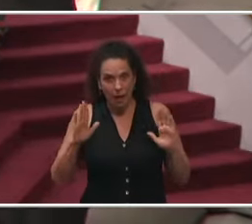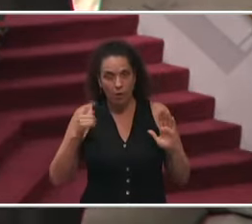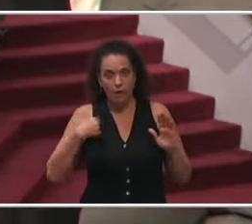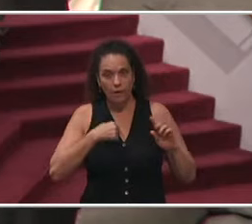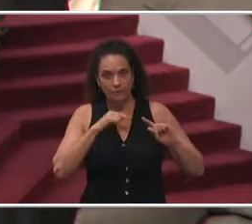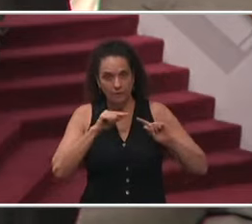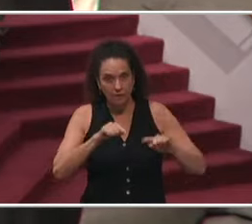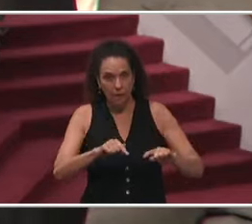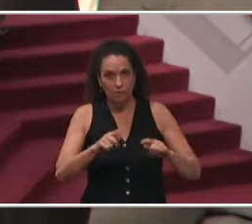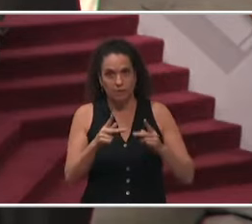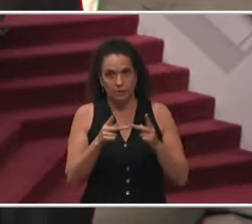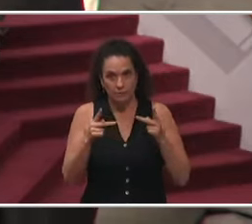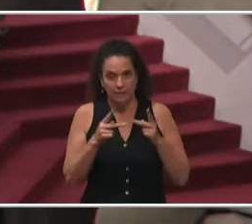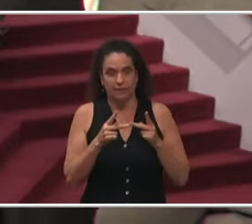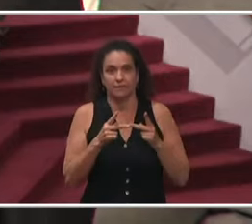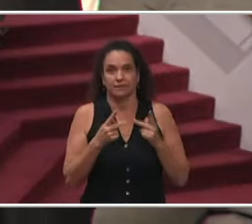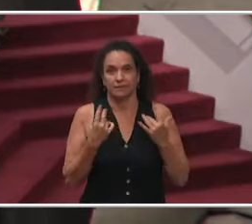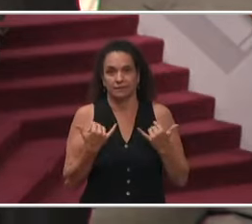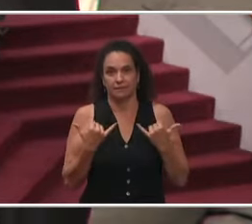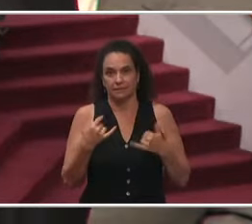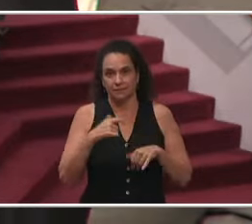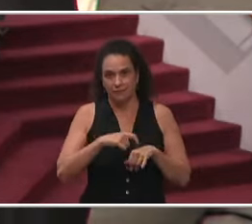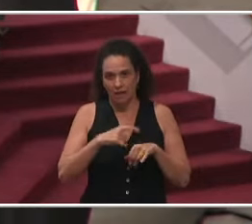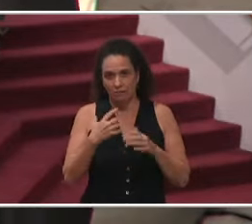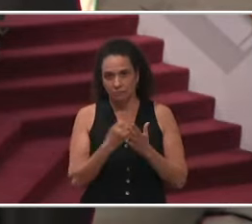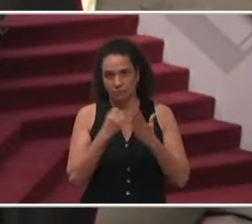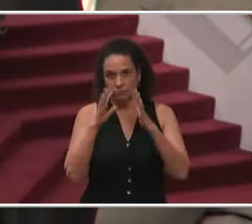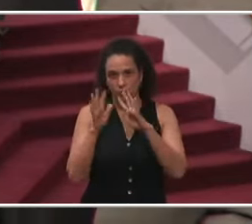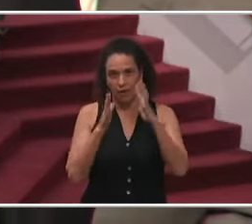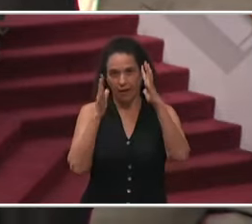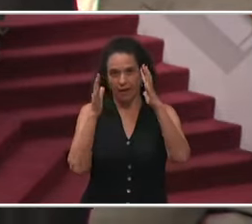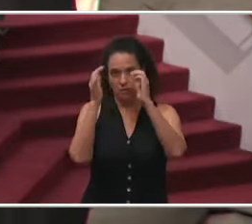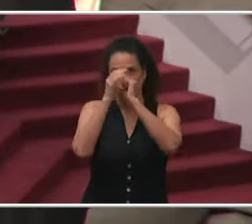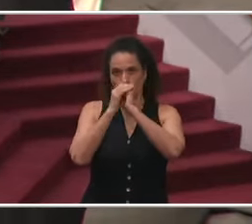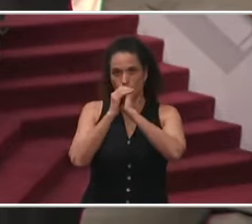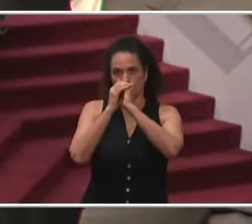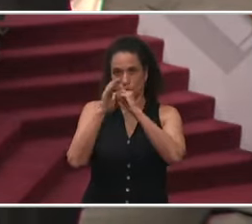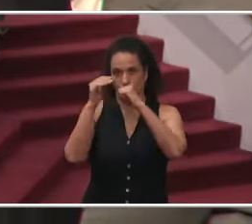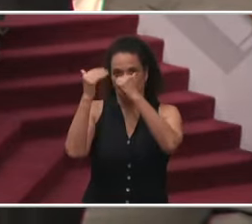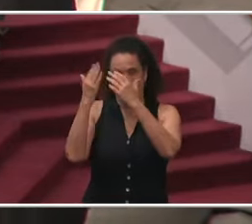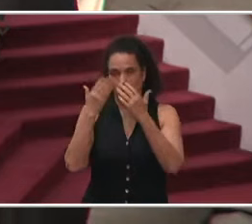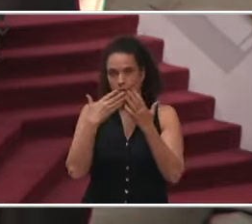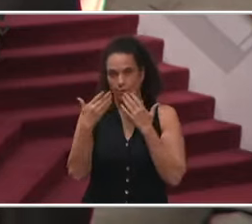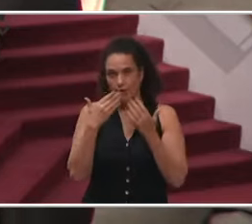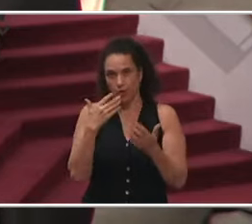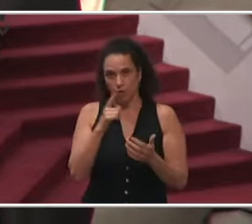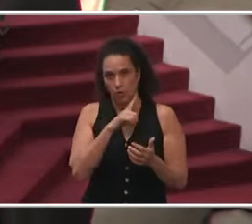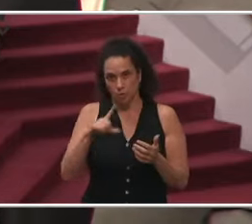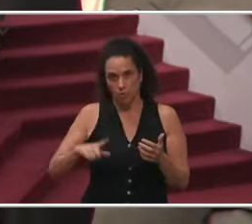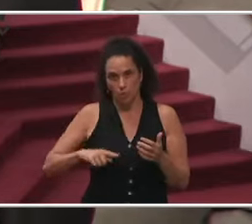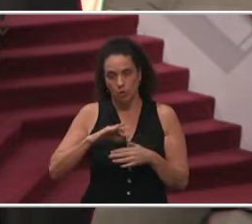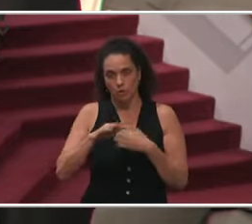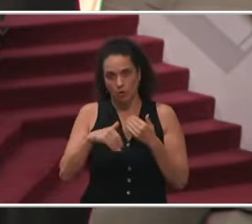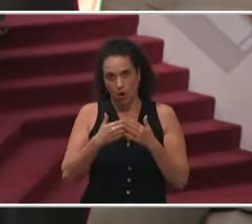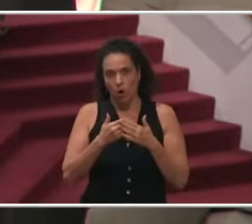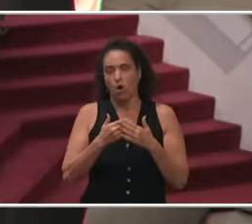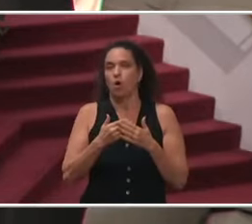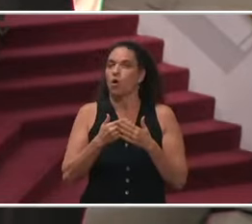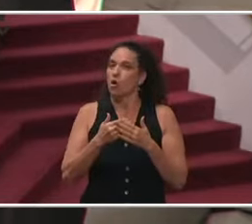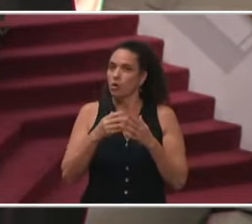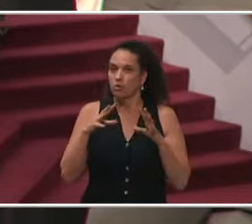even log into this place at this time to praise and worship you. We thank you, Lord, for all the ministries that make this praise and worship